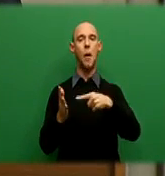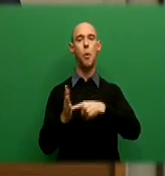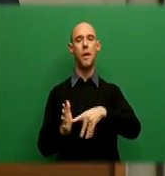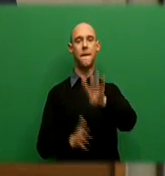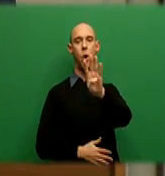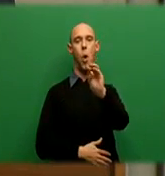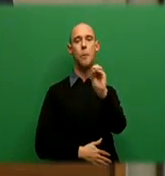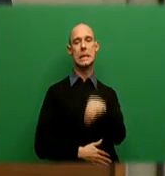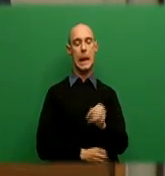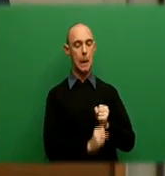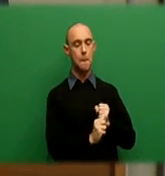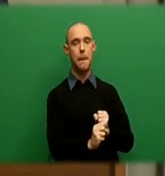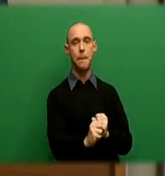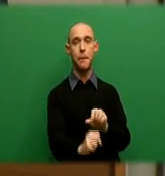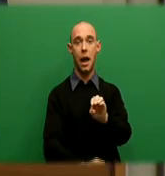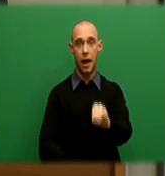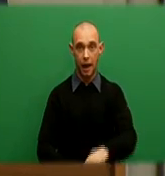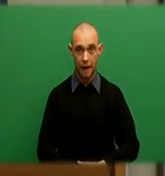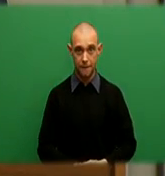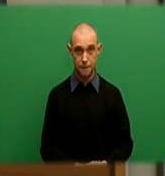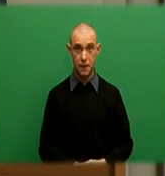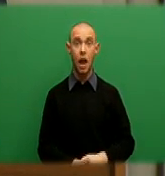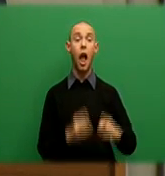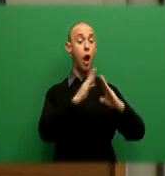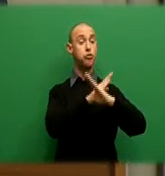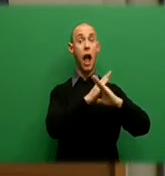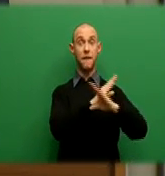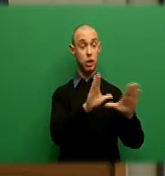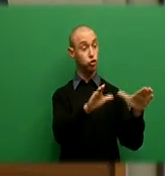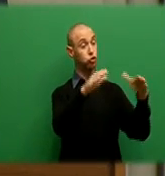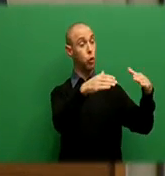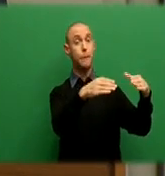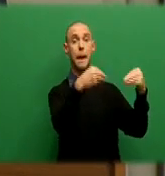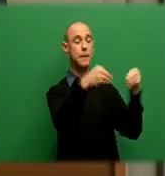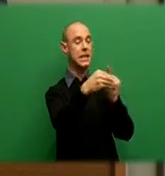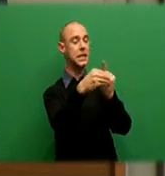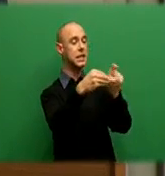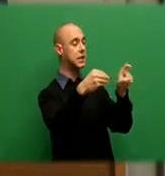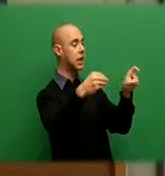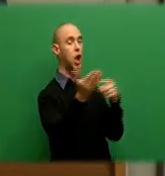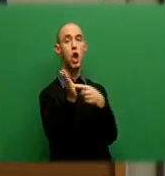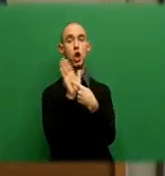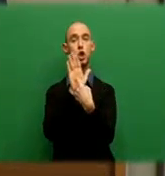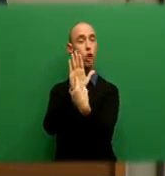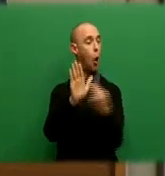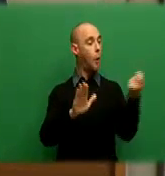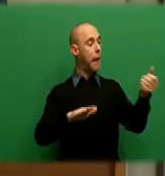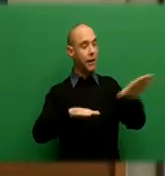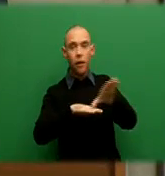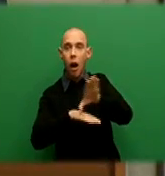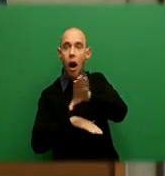Although capital expenditure by the private sector turned positive in the fourth quarter, it was concentrated in the renewable energy